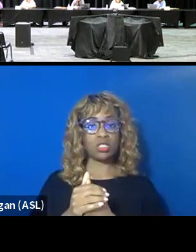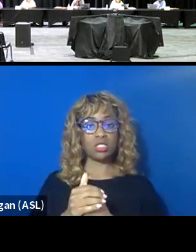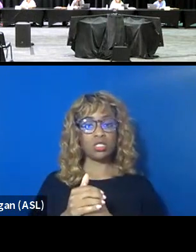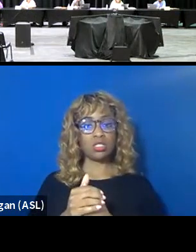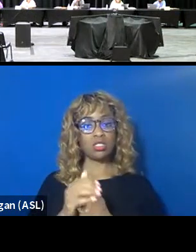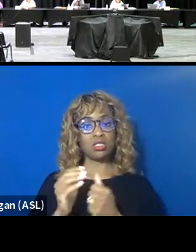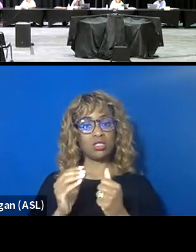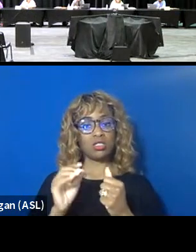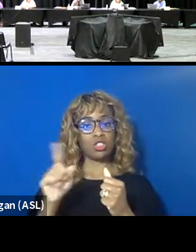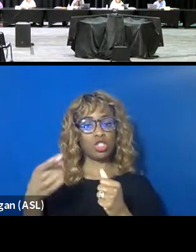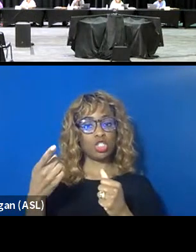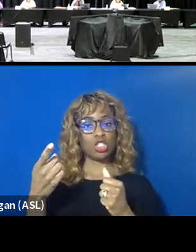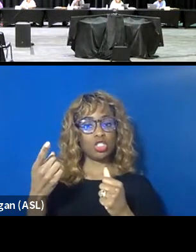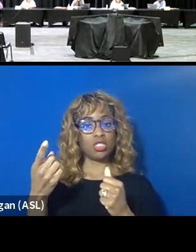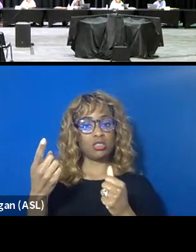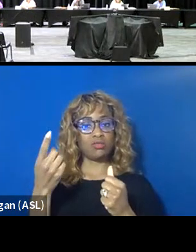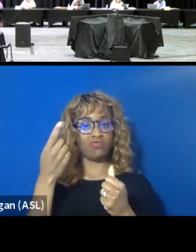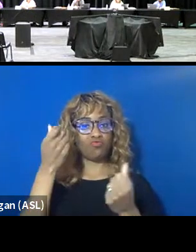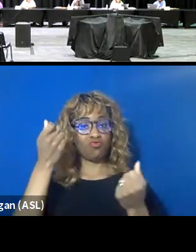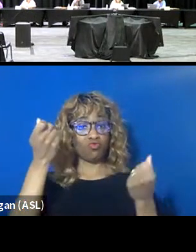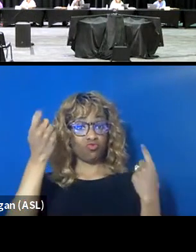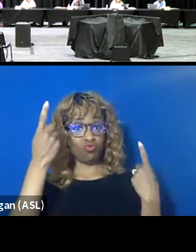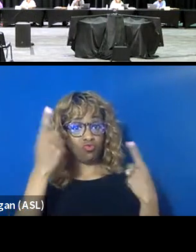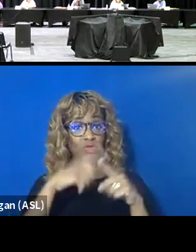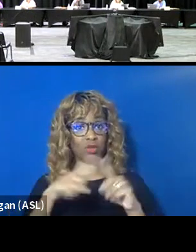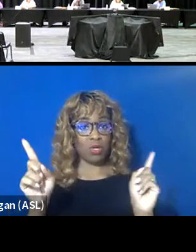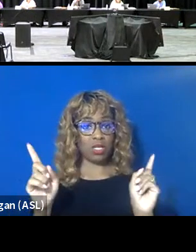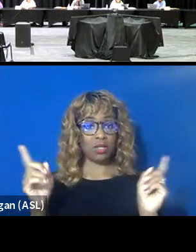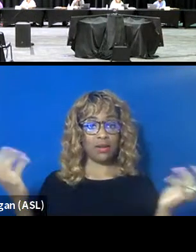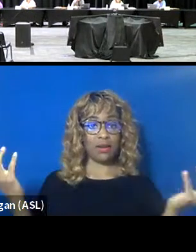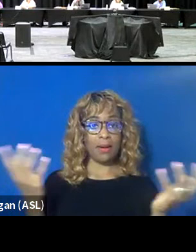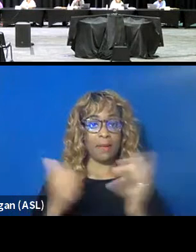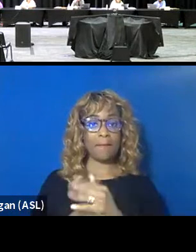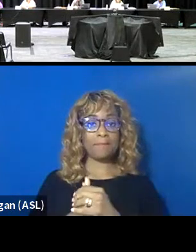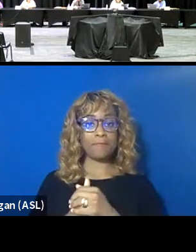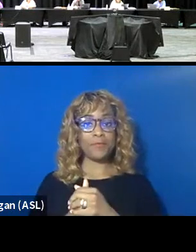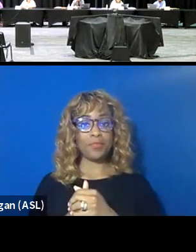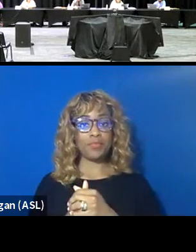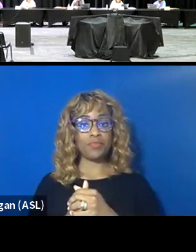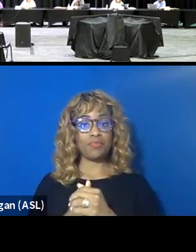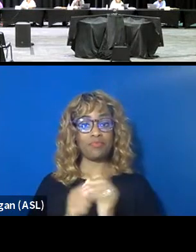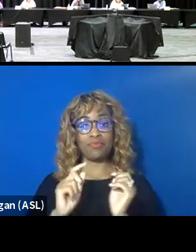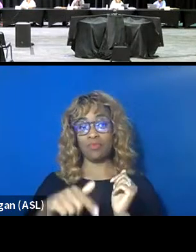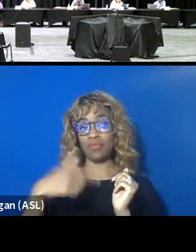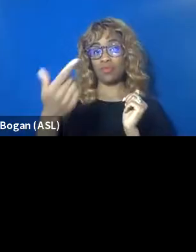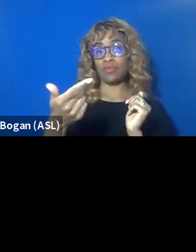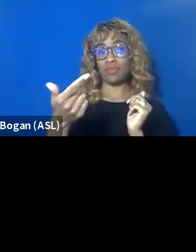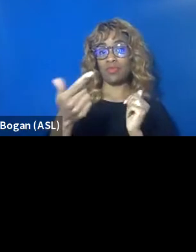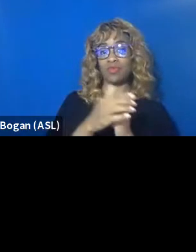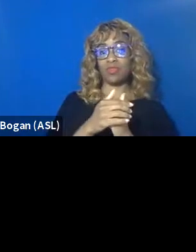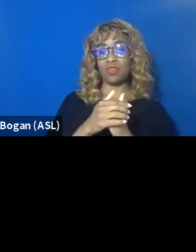more of a shared understanding, but I yield to the